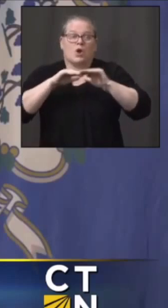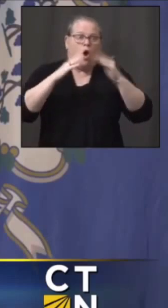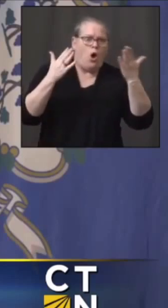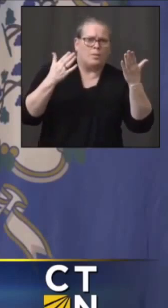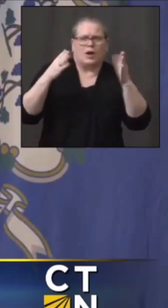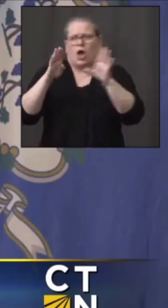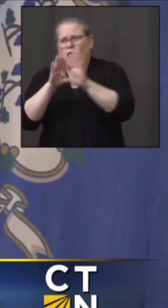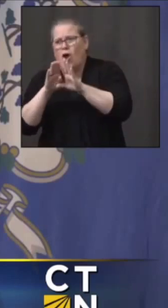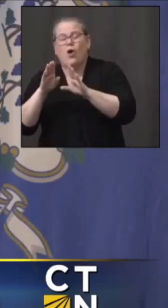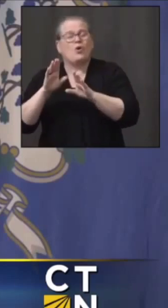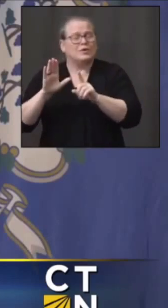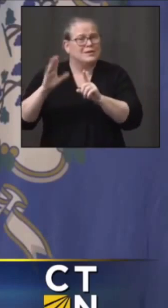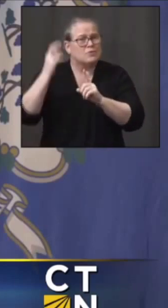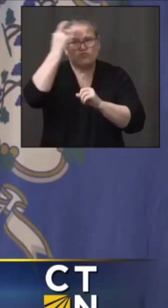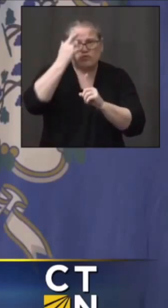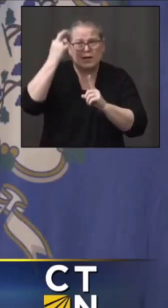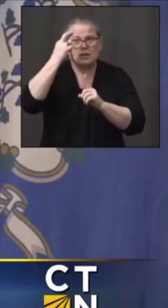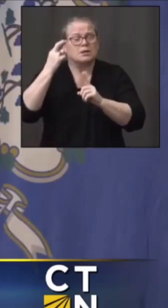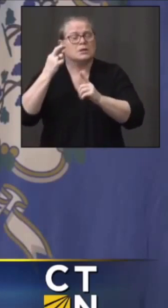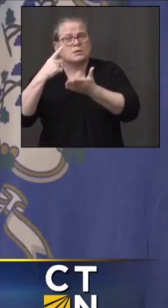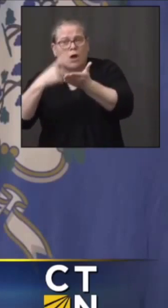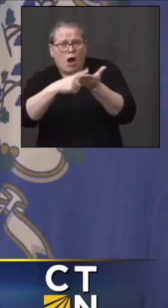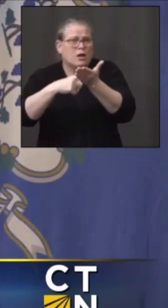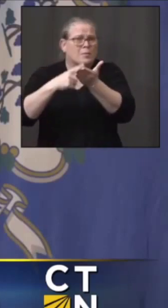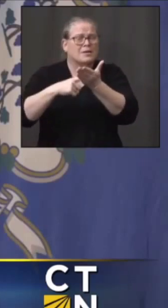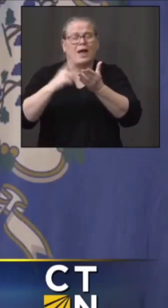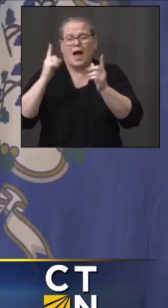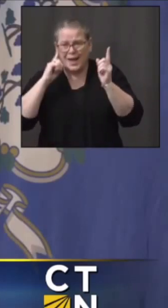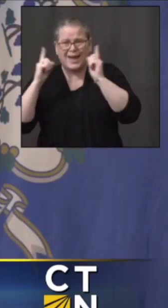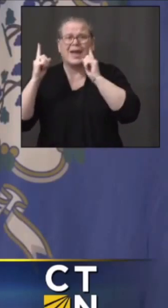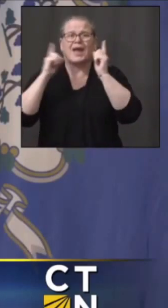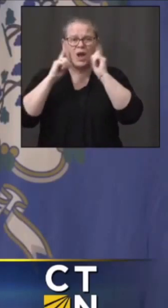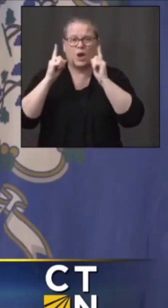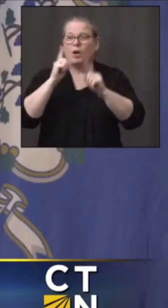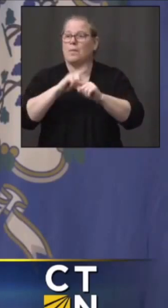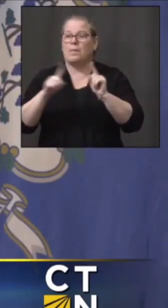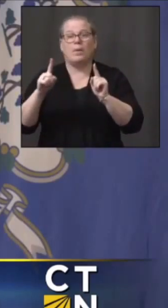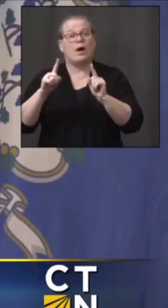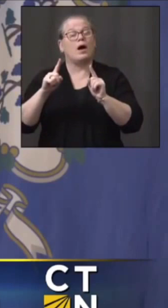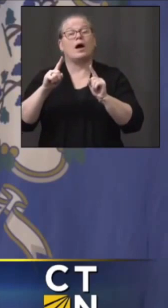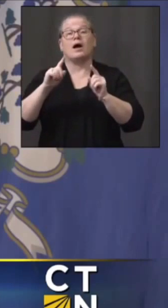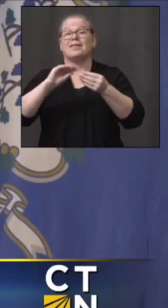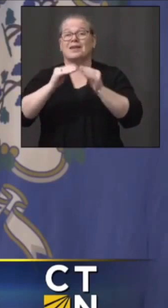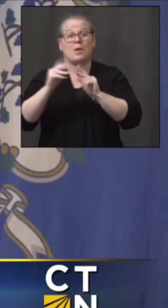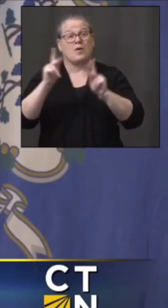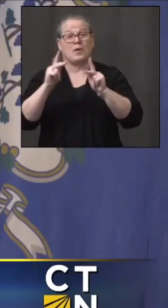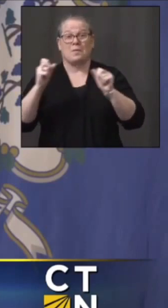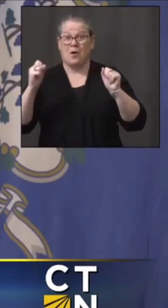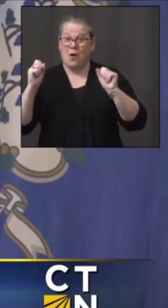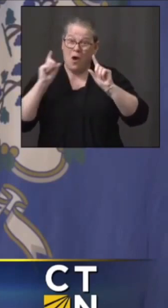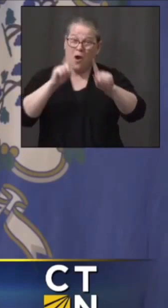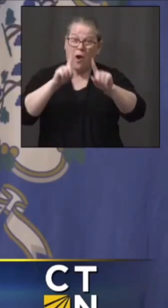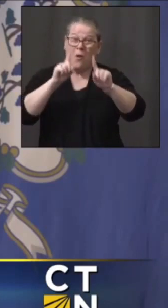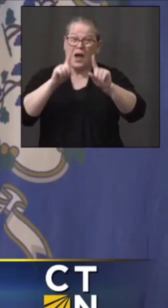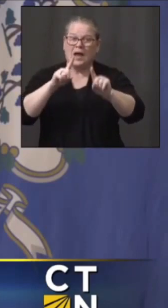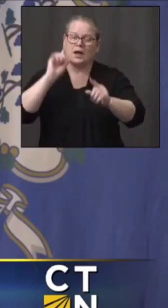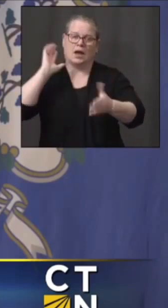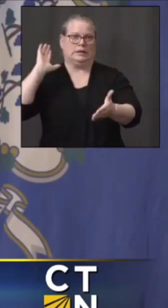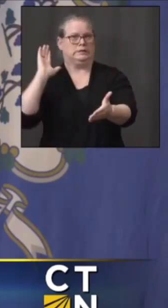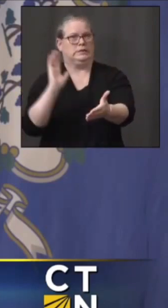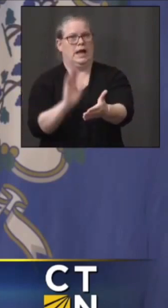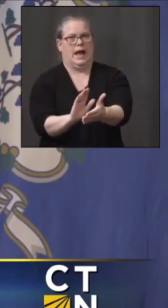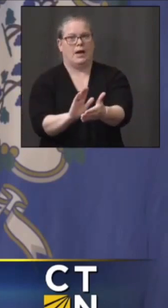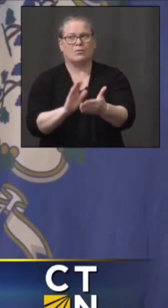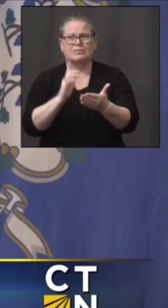all the arguments. But their reservations, the number of people going there is way down. And I know how important they are to